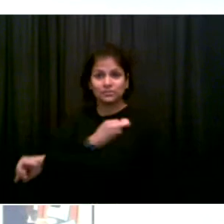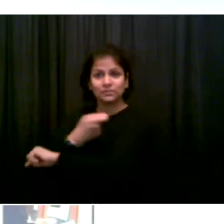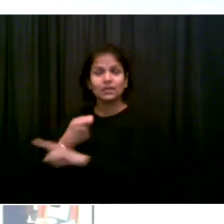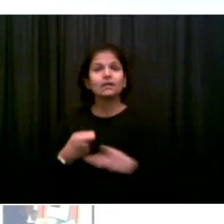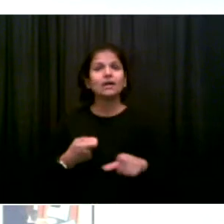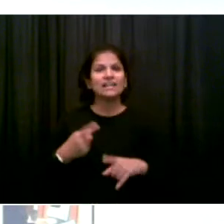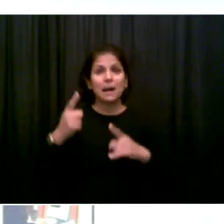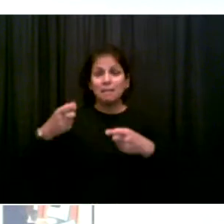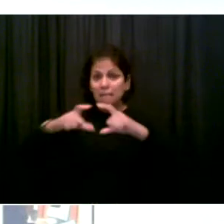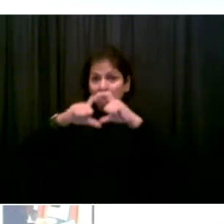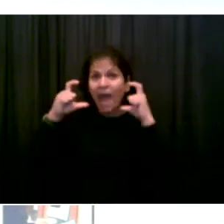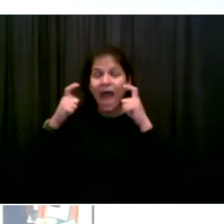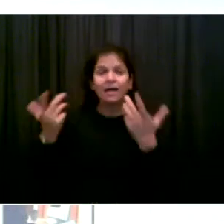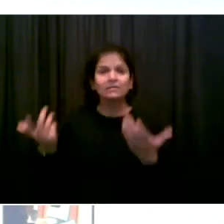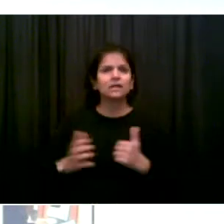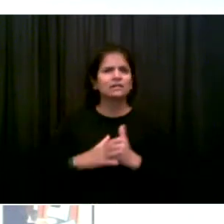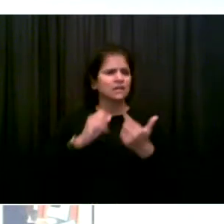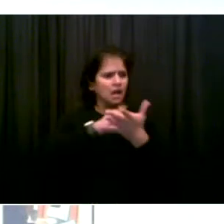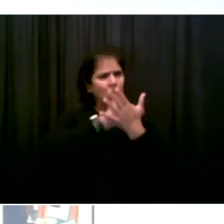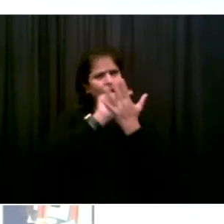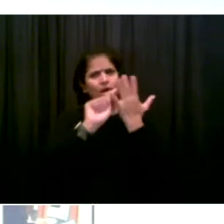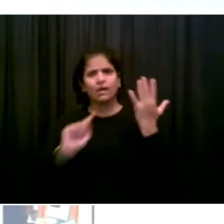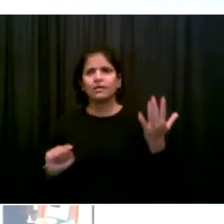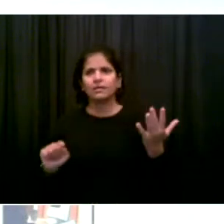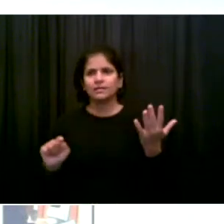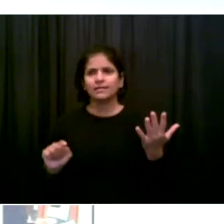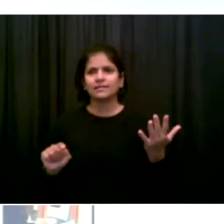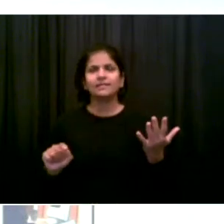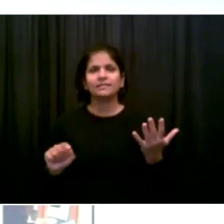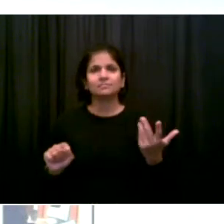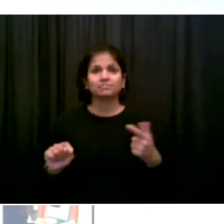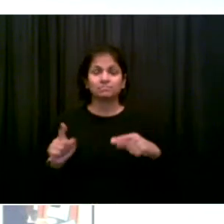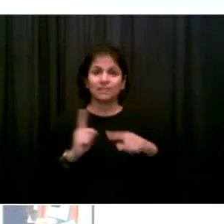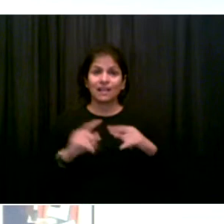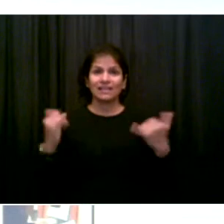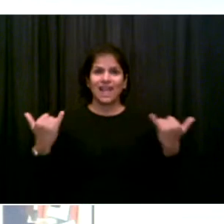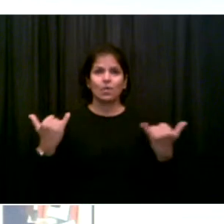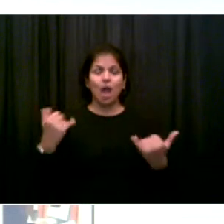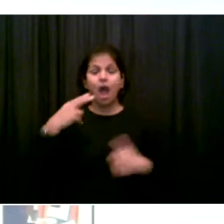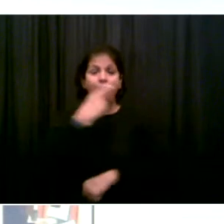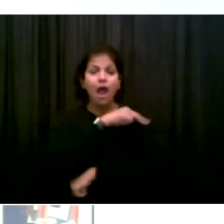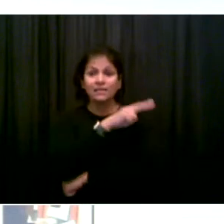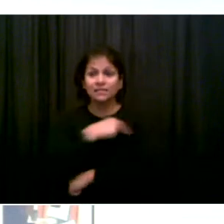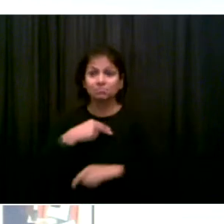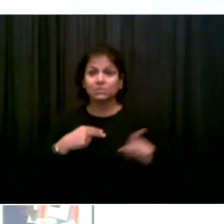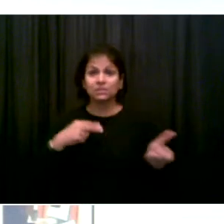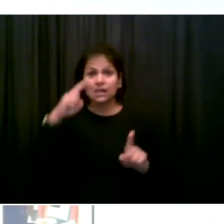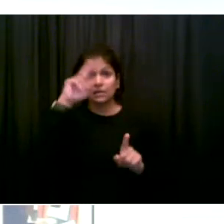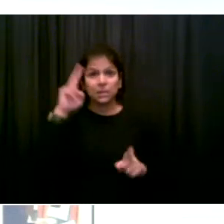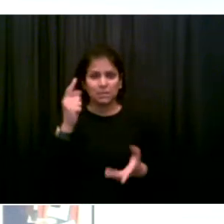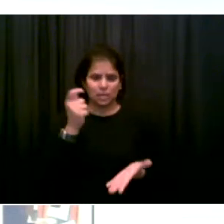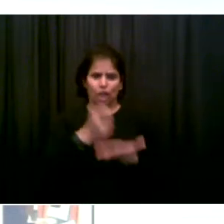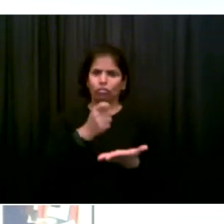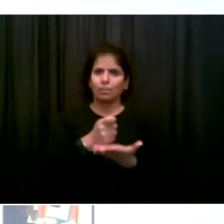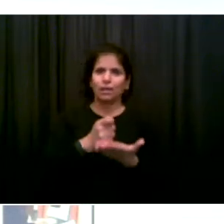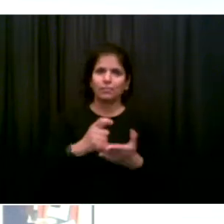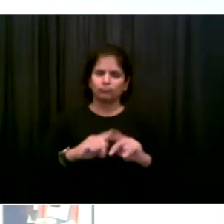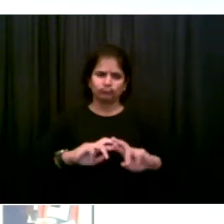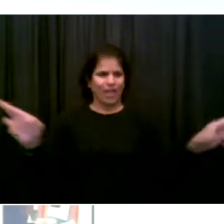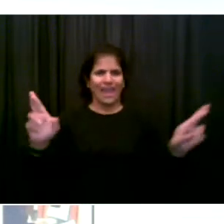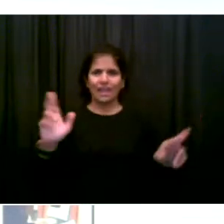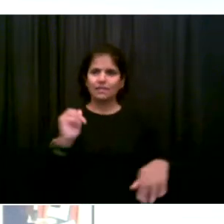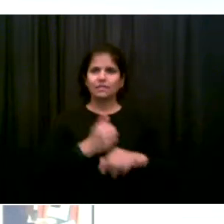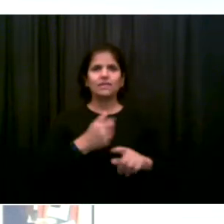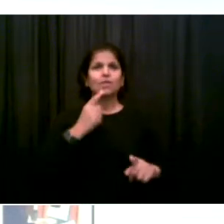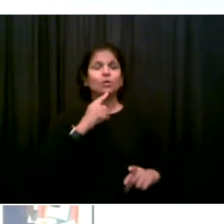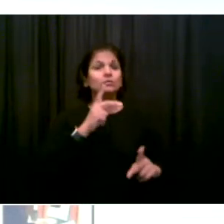severe outcomes. For example, access to monoclonal antibody treatment. And we have oral antivirals coming on the horizon as